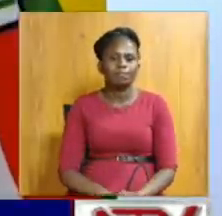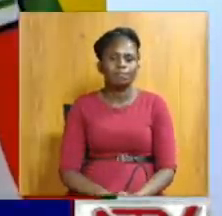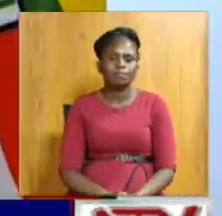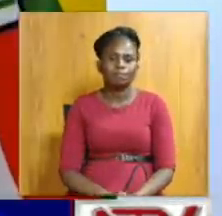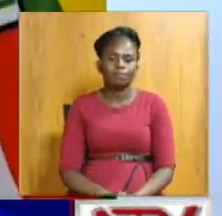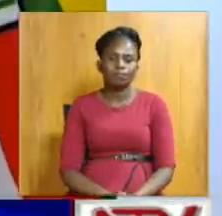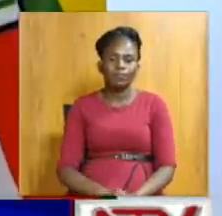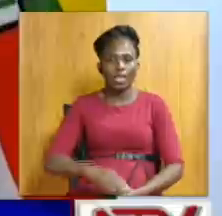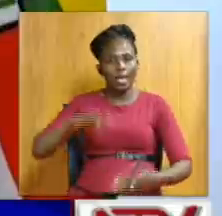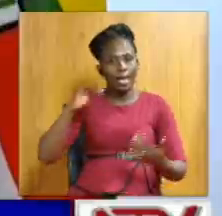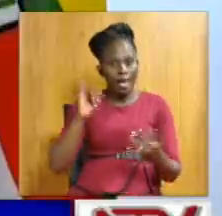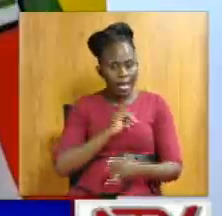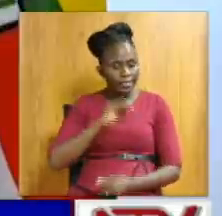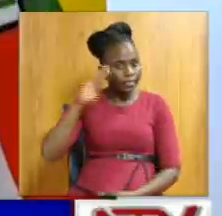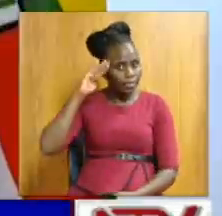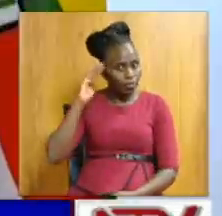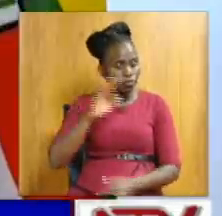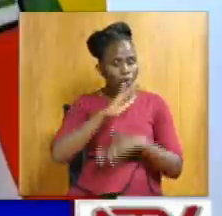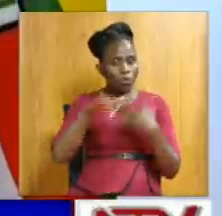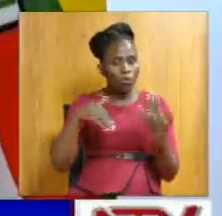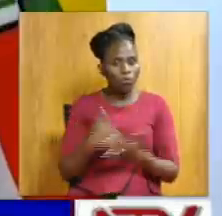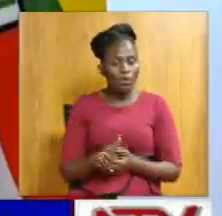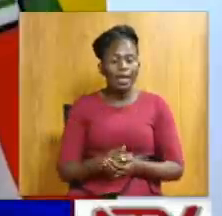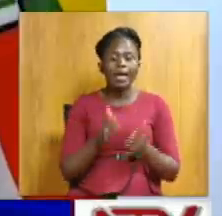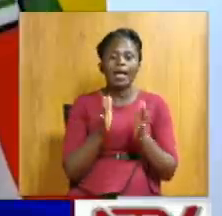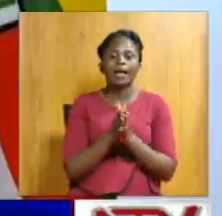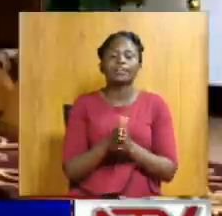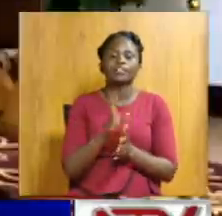I salute all of you and wish you